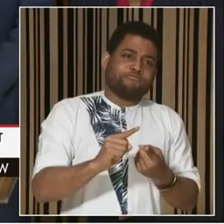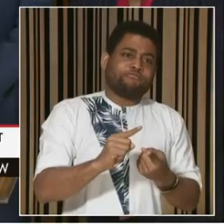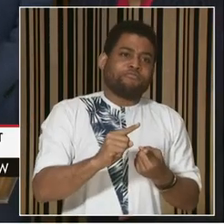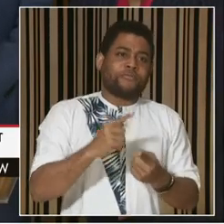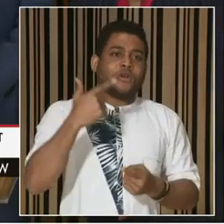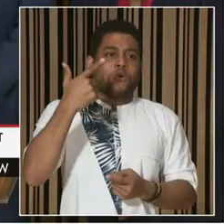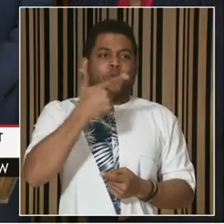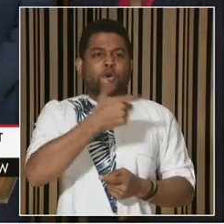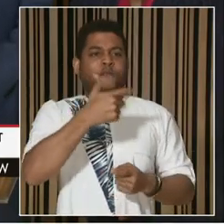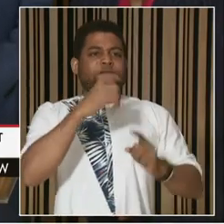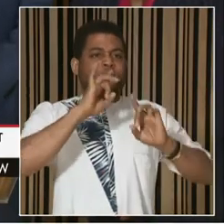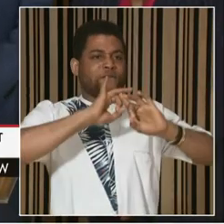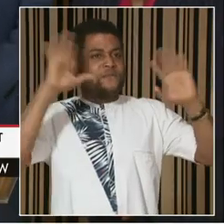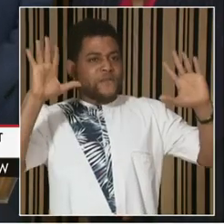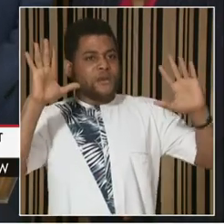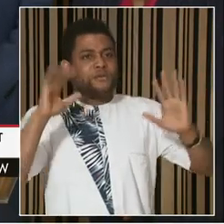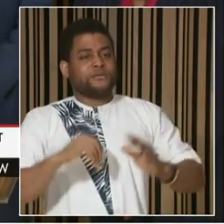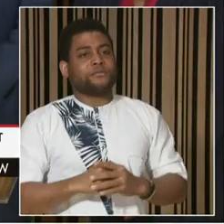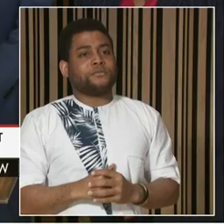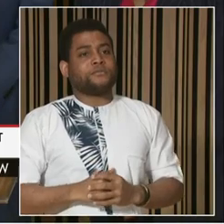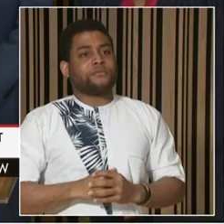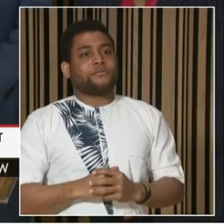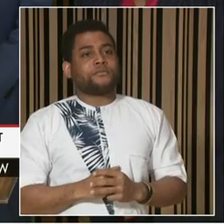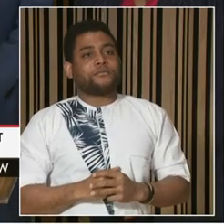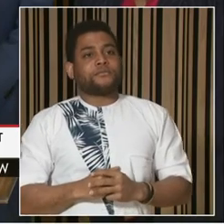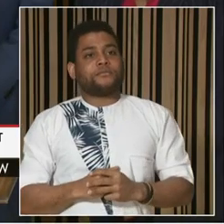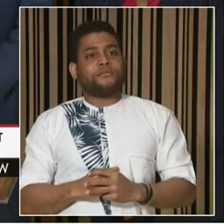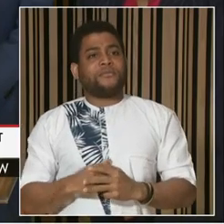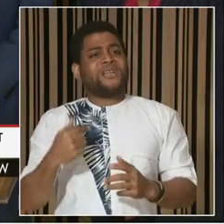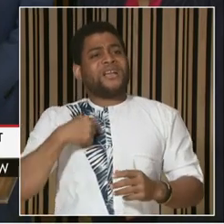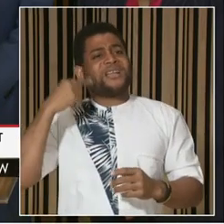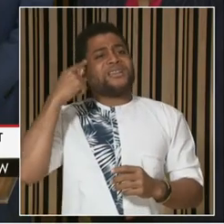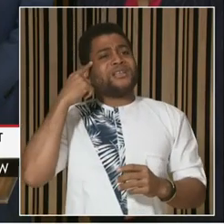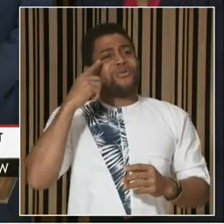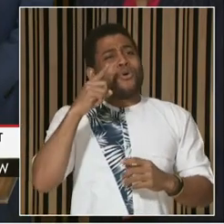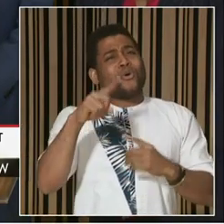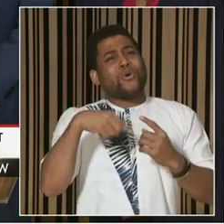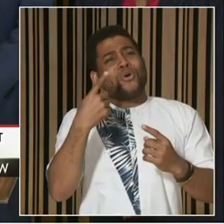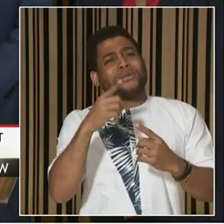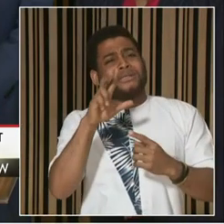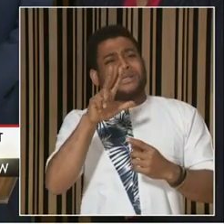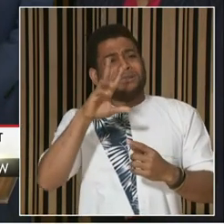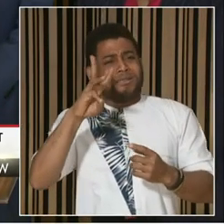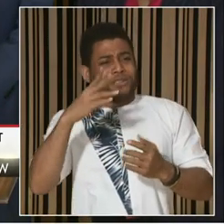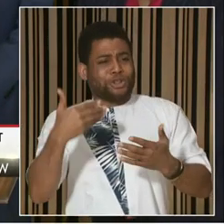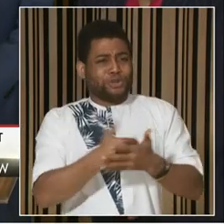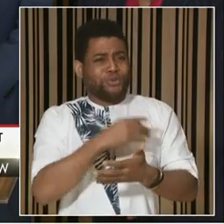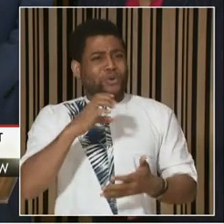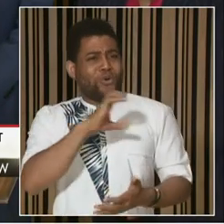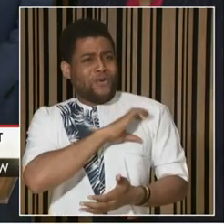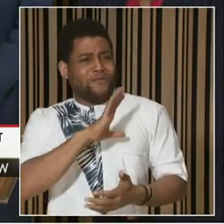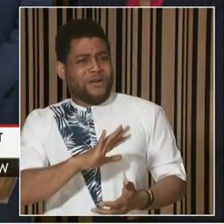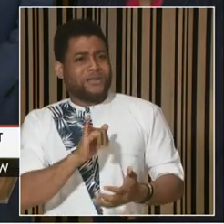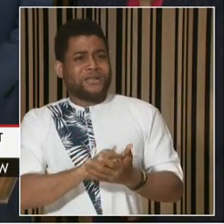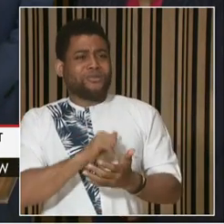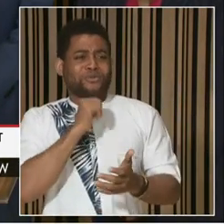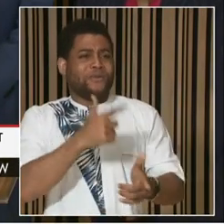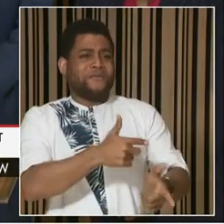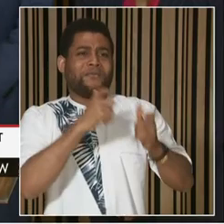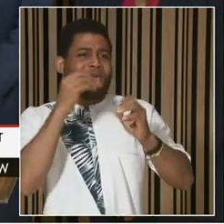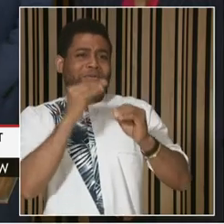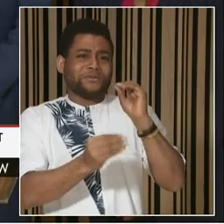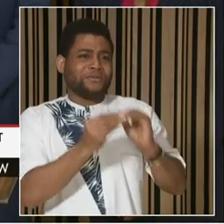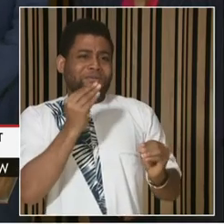Adding, I think it's only 36 net new officers in 1 year. It's not going to have a quick fix or anything to crime, it seems like,